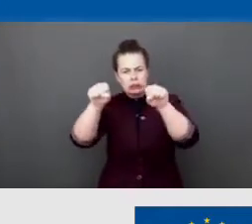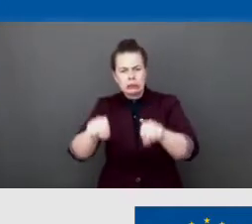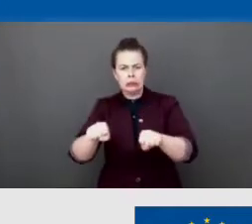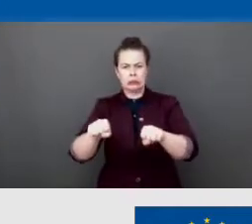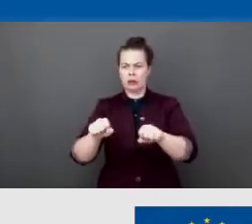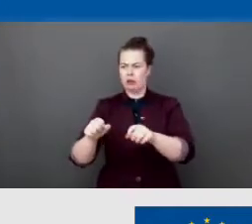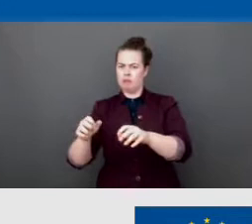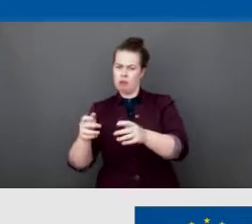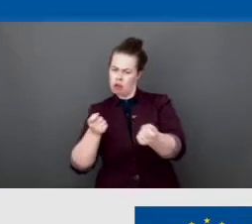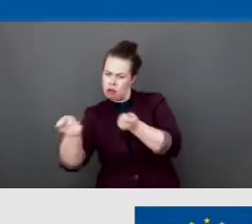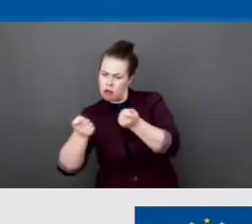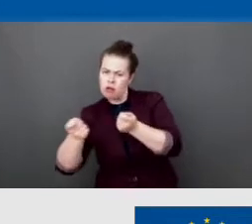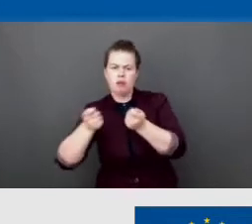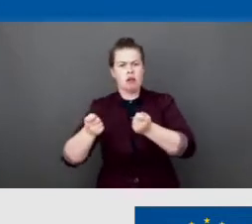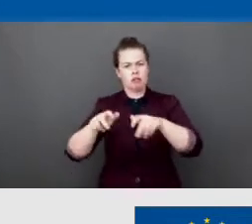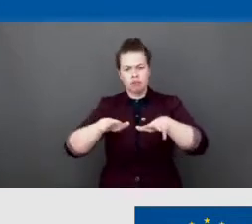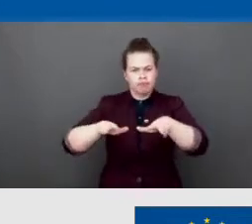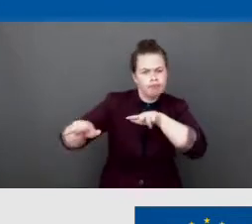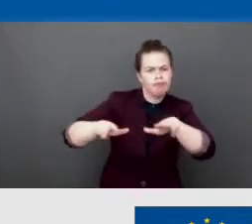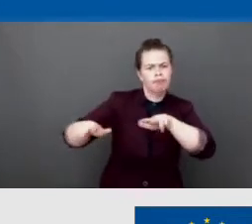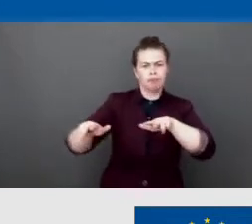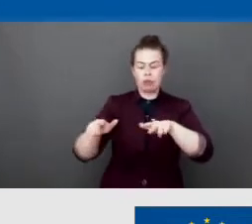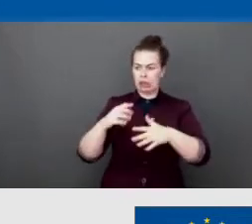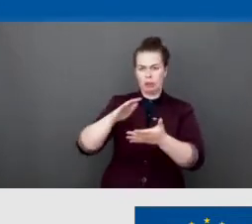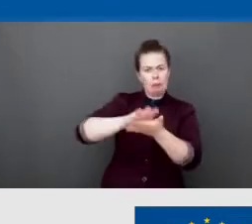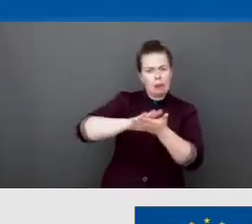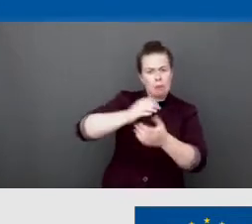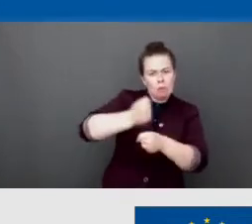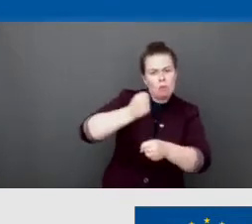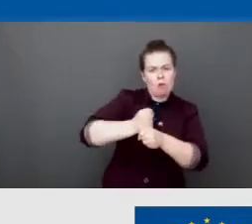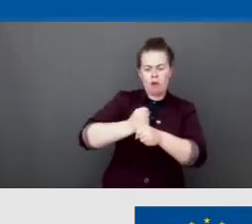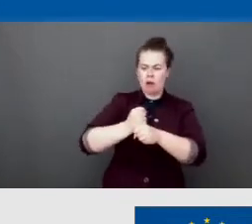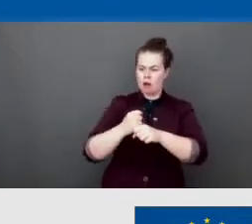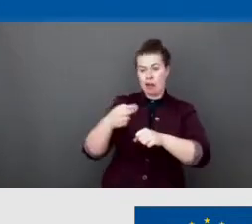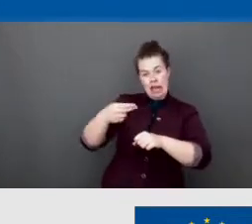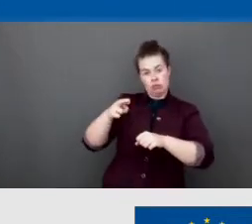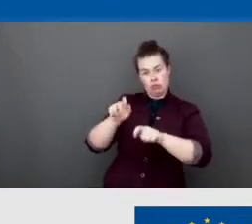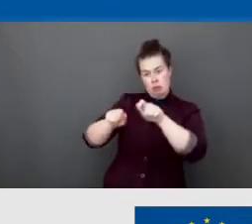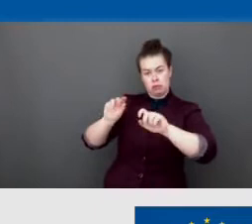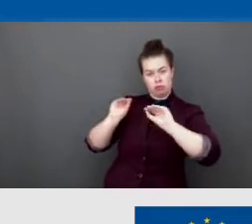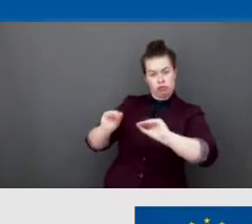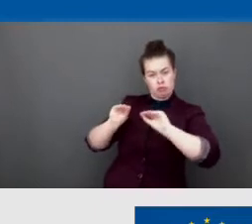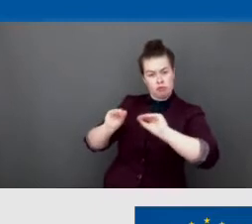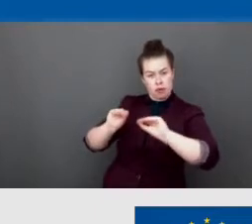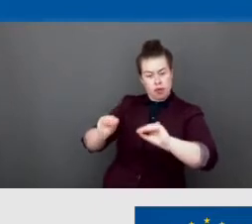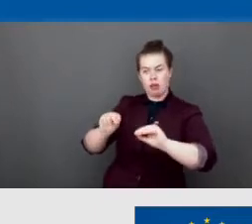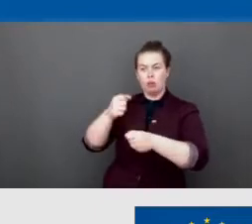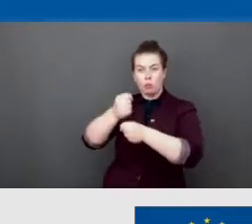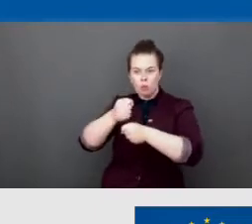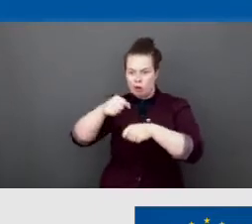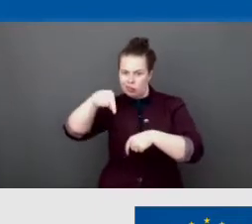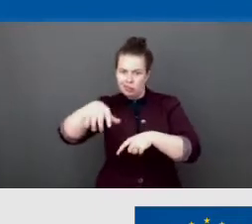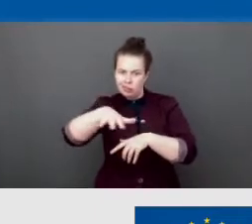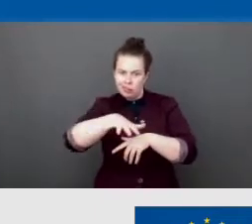includes organization of a unified system of coordination, administration, and supervision of administrative